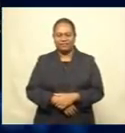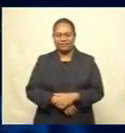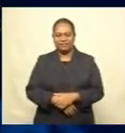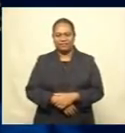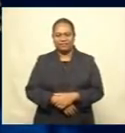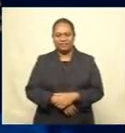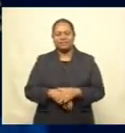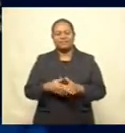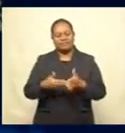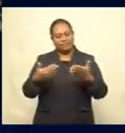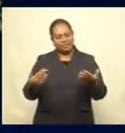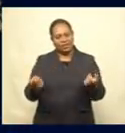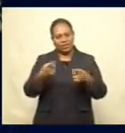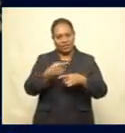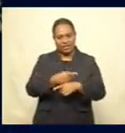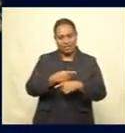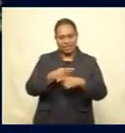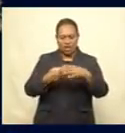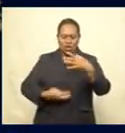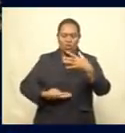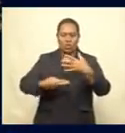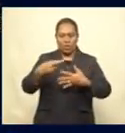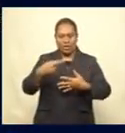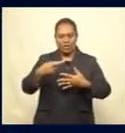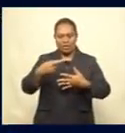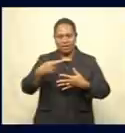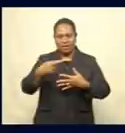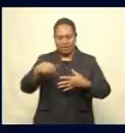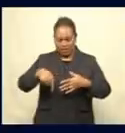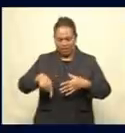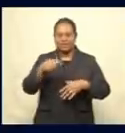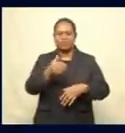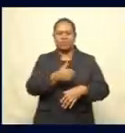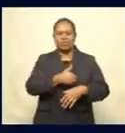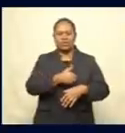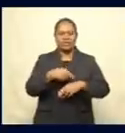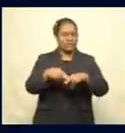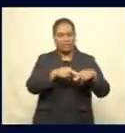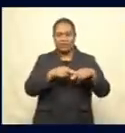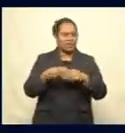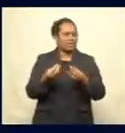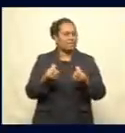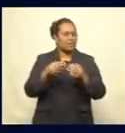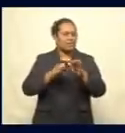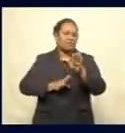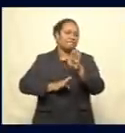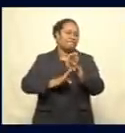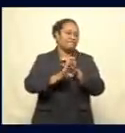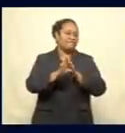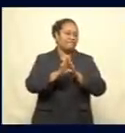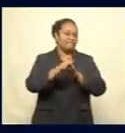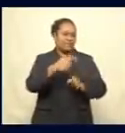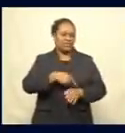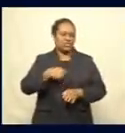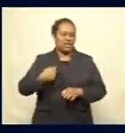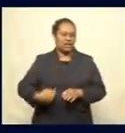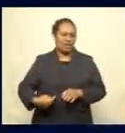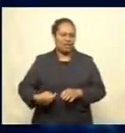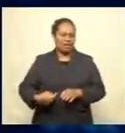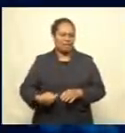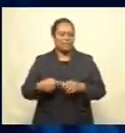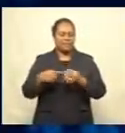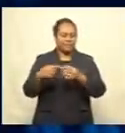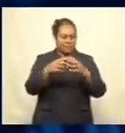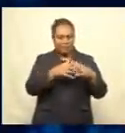And here are the exchange rates as said early this morning. The Fiji dollar was pegged higher against the Chinese yuan, the US